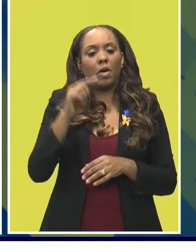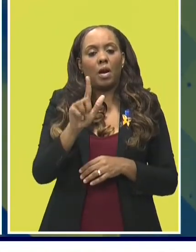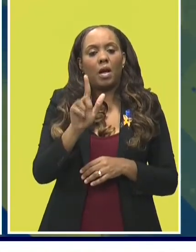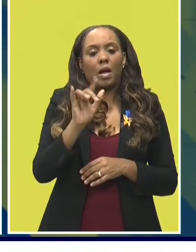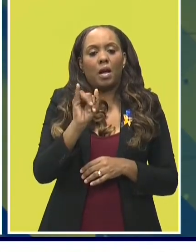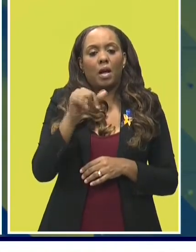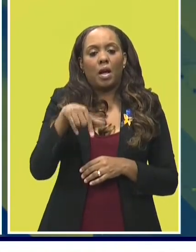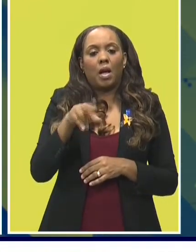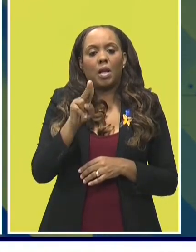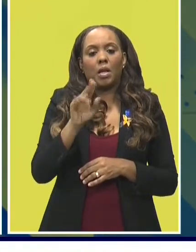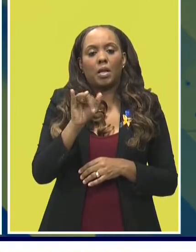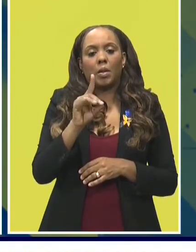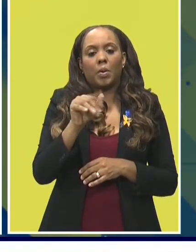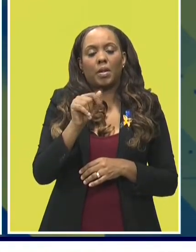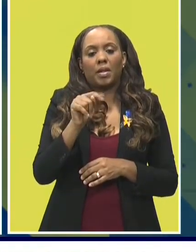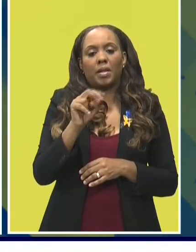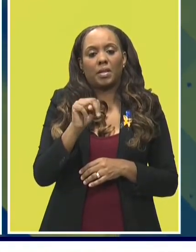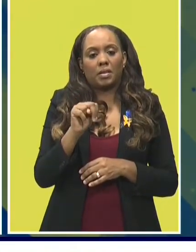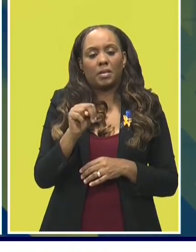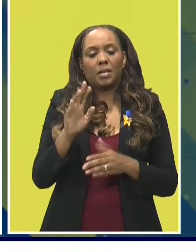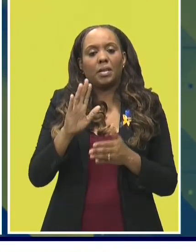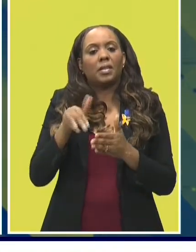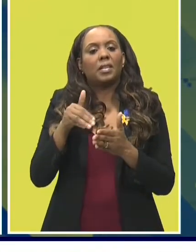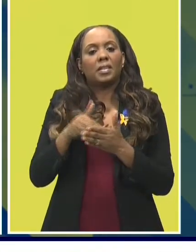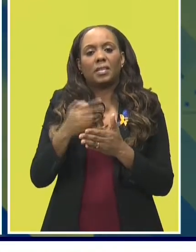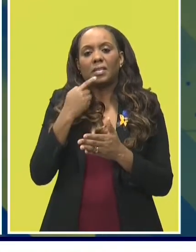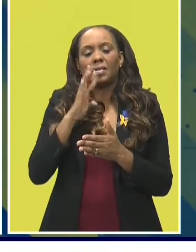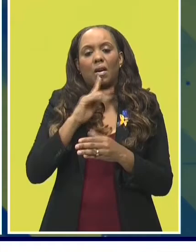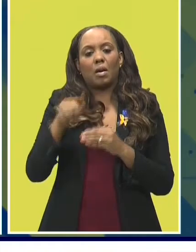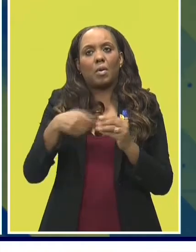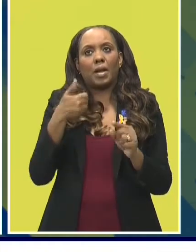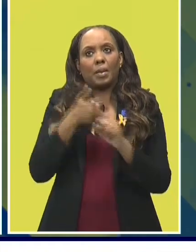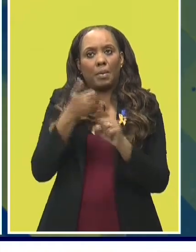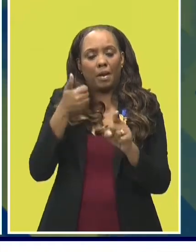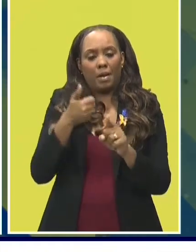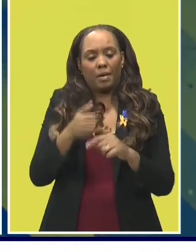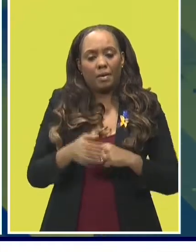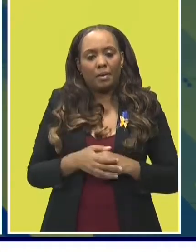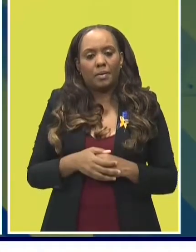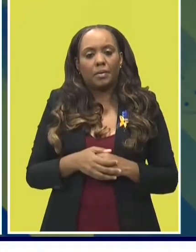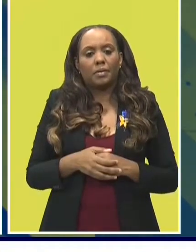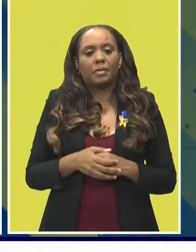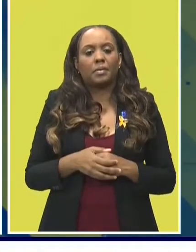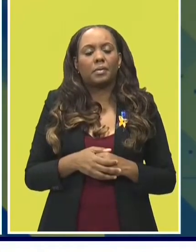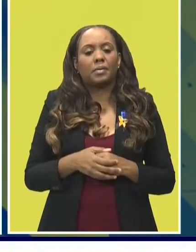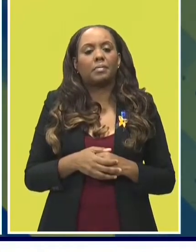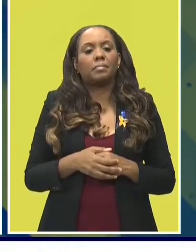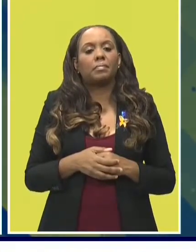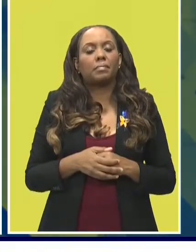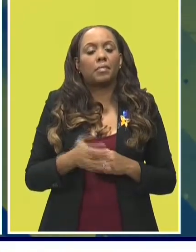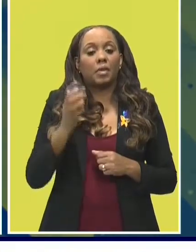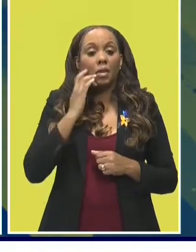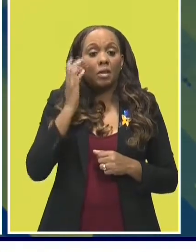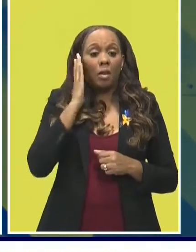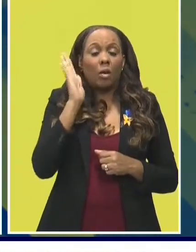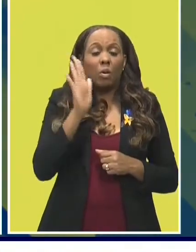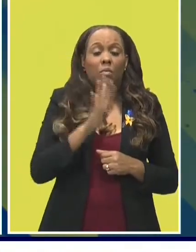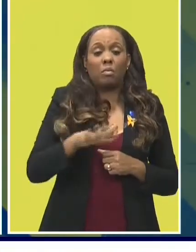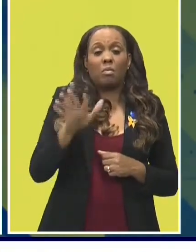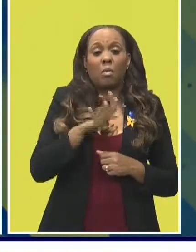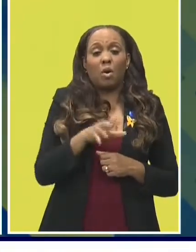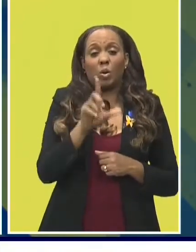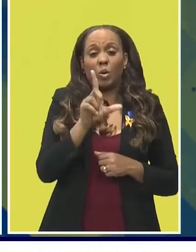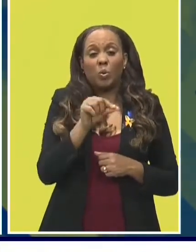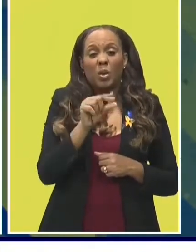spoke about the impact of the development on their business. The planned HYATT ZIVA Hotel in Bay Street is expected to be about 20